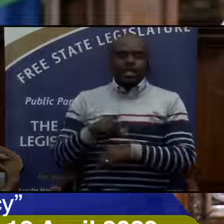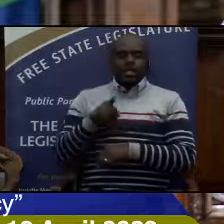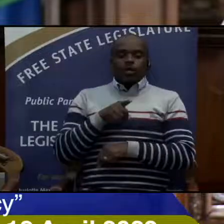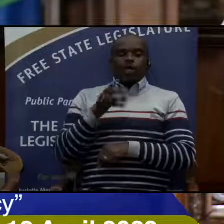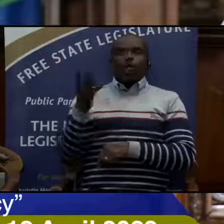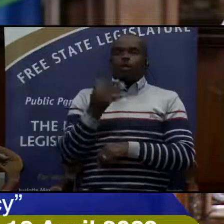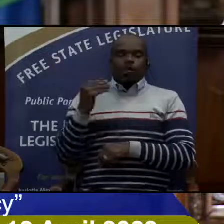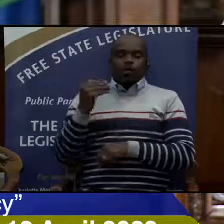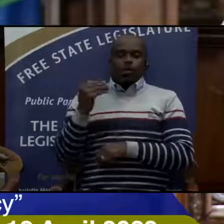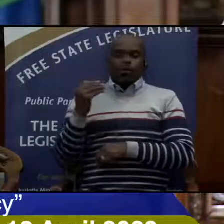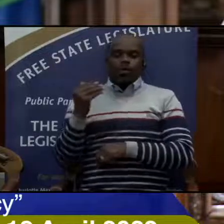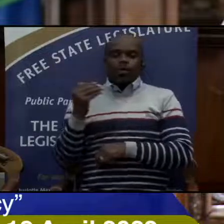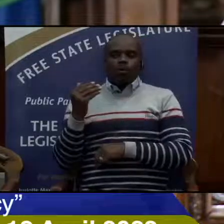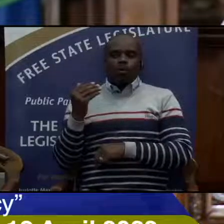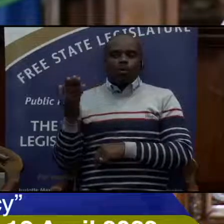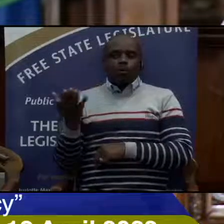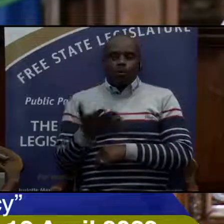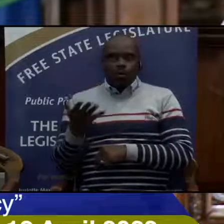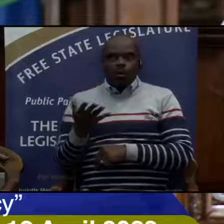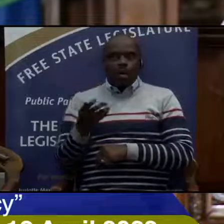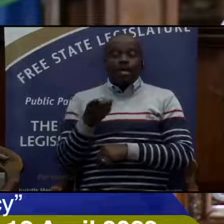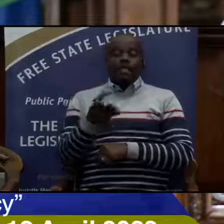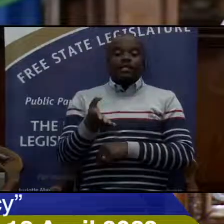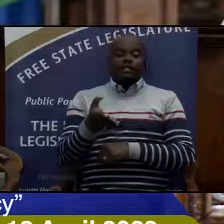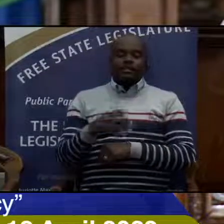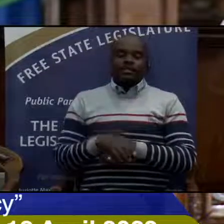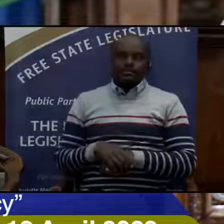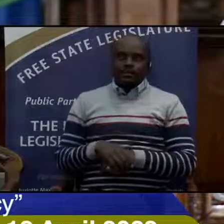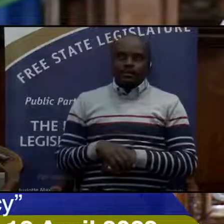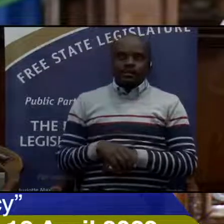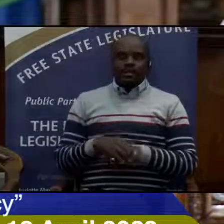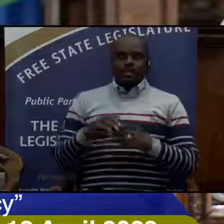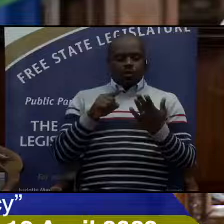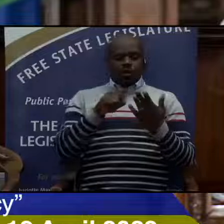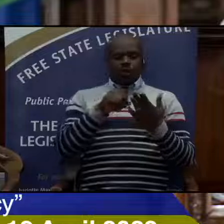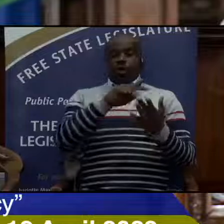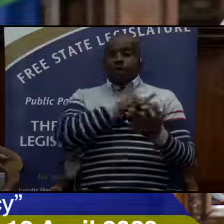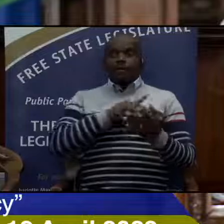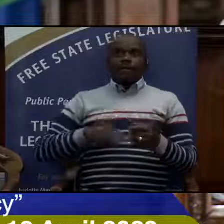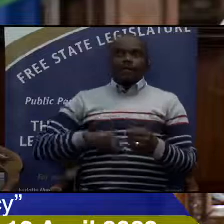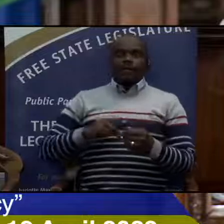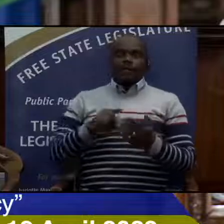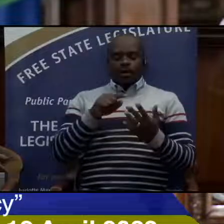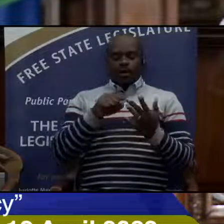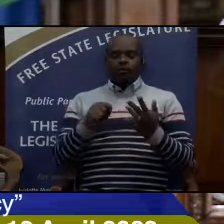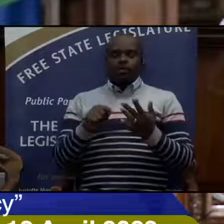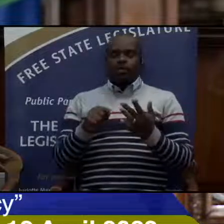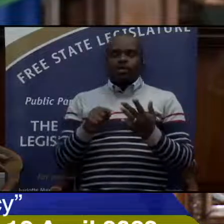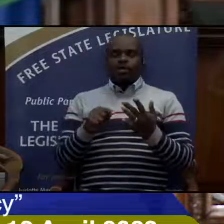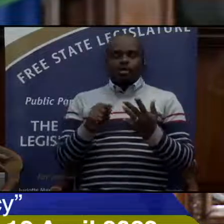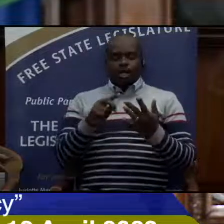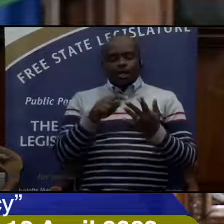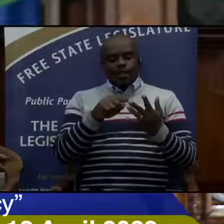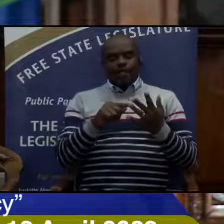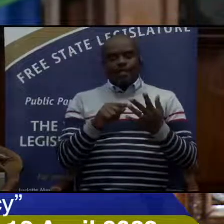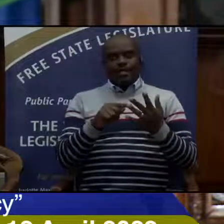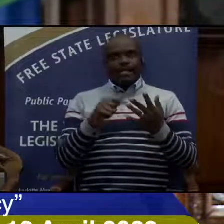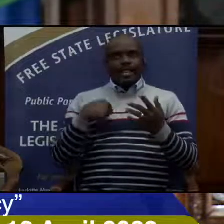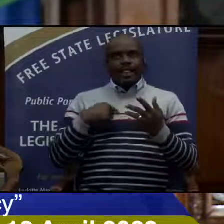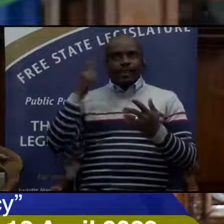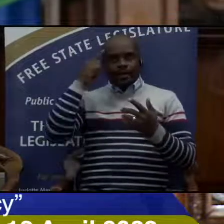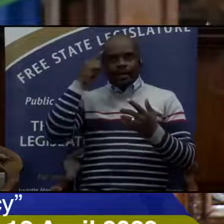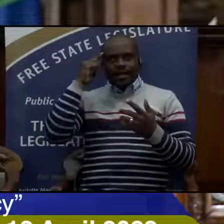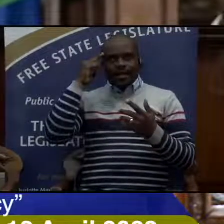other things, Madam Premier, that I think we must attend to, you spoke about issues